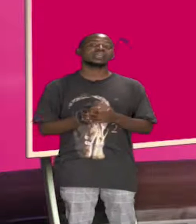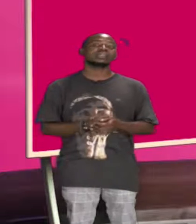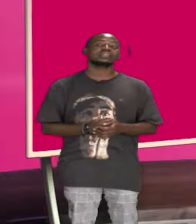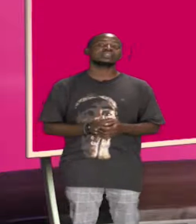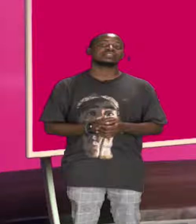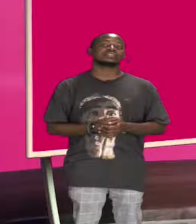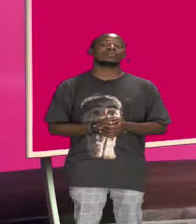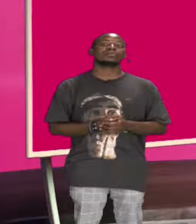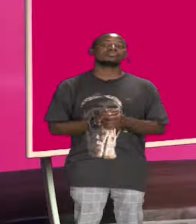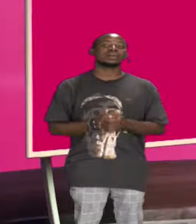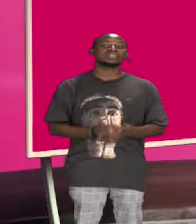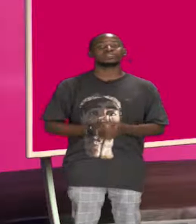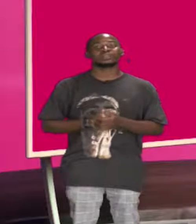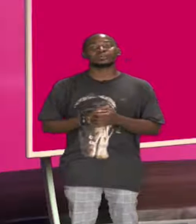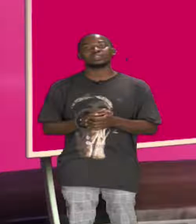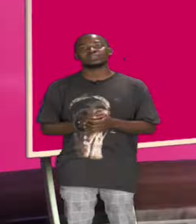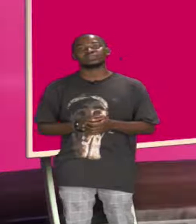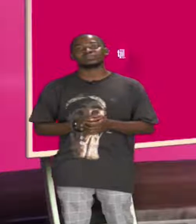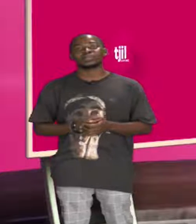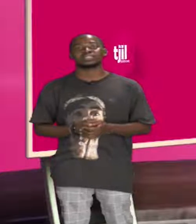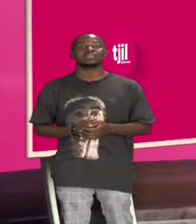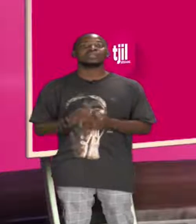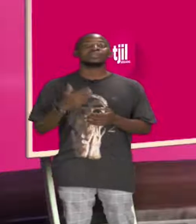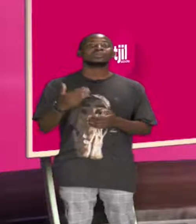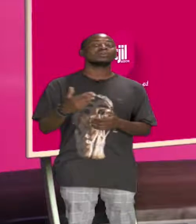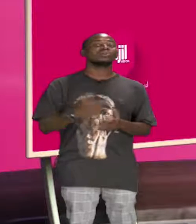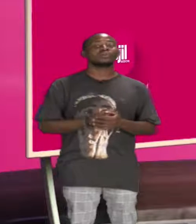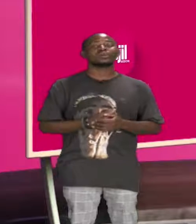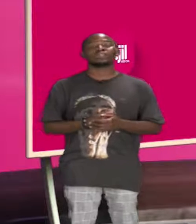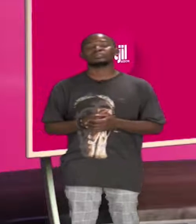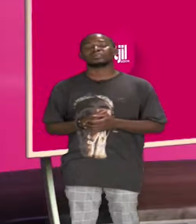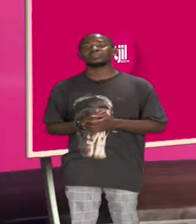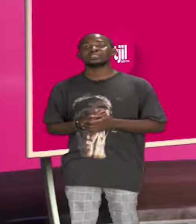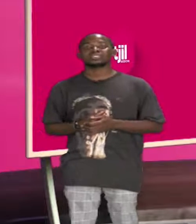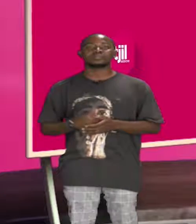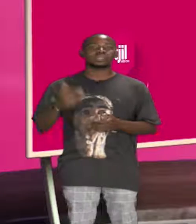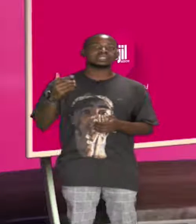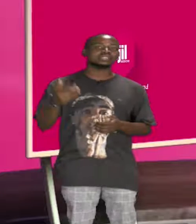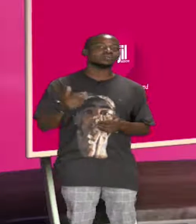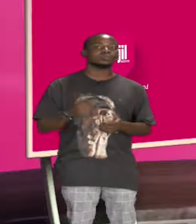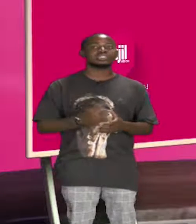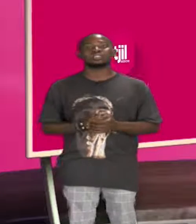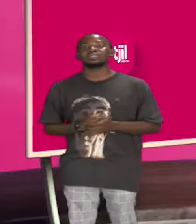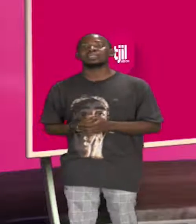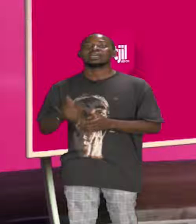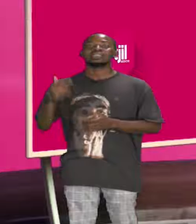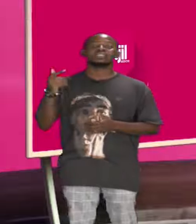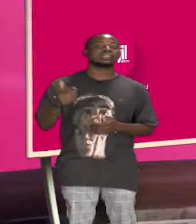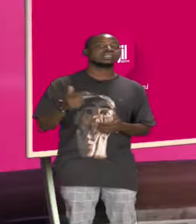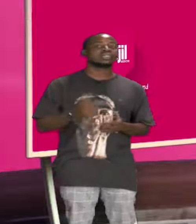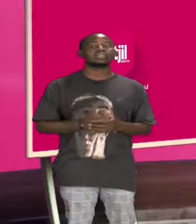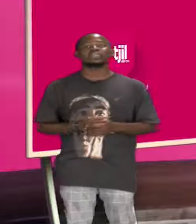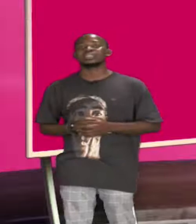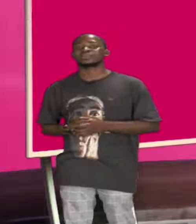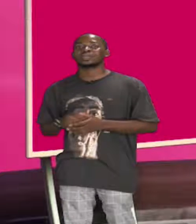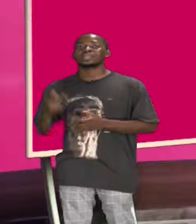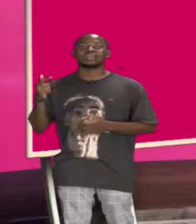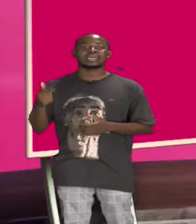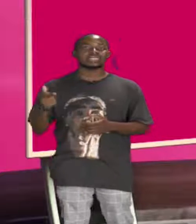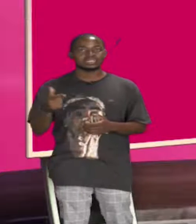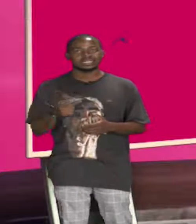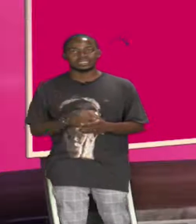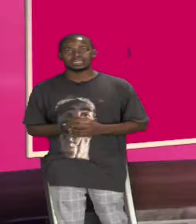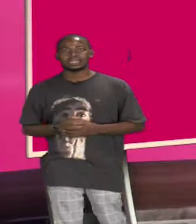from the 18th of March to the 20th of March. You can look forward to performances by Tate Buti, DJ Kiki, as well